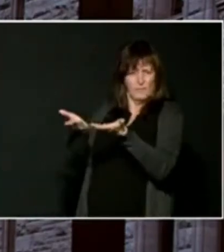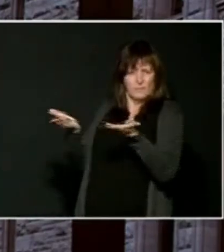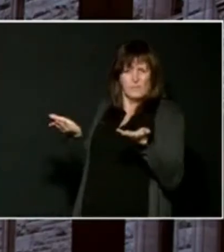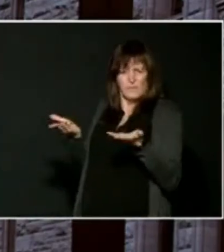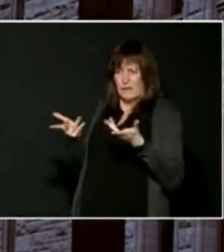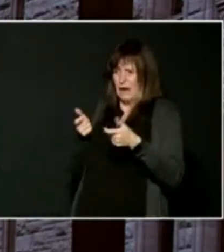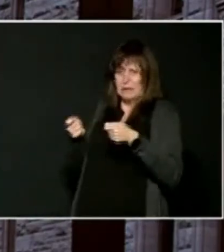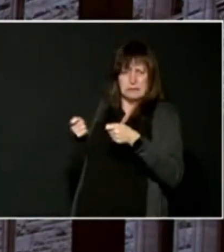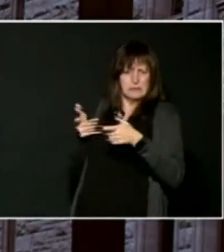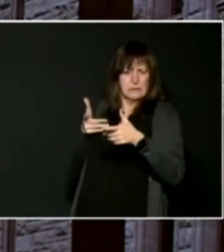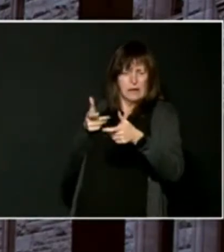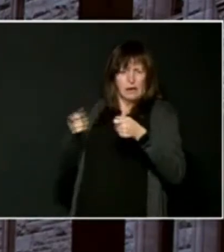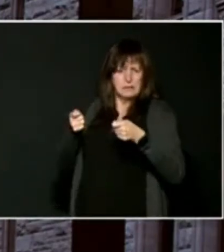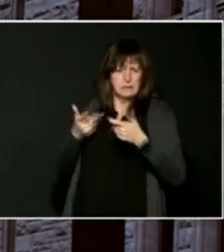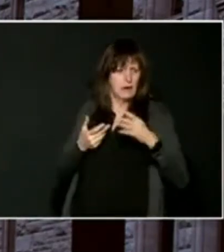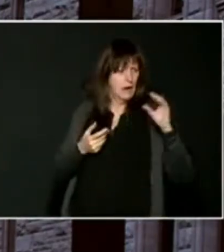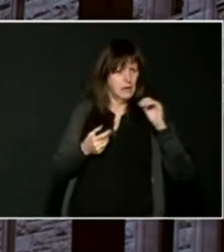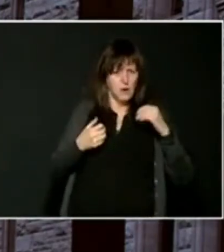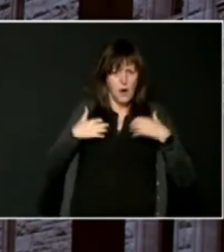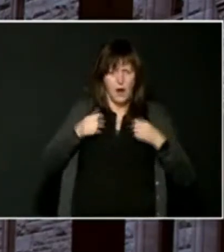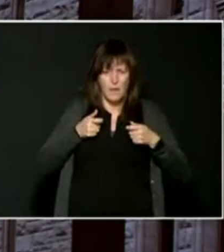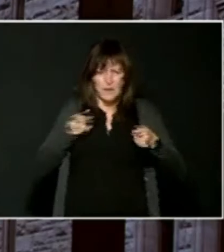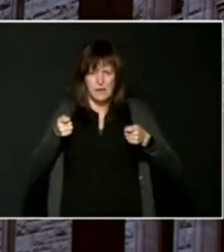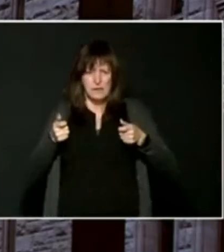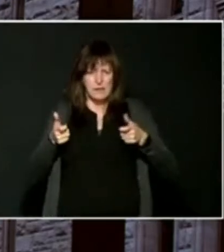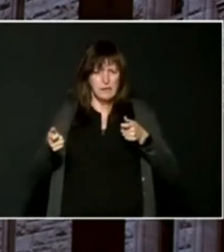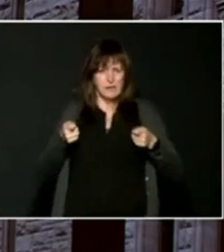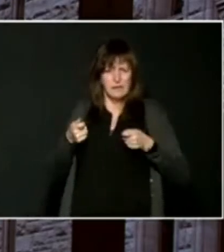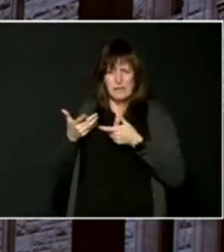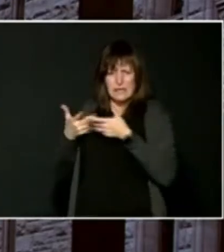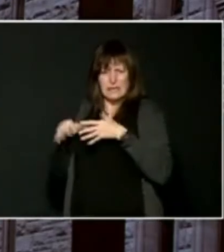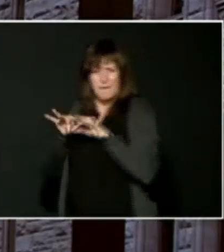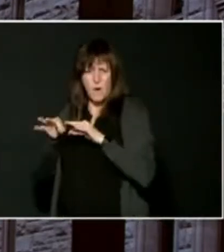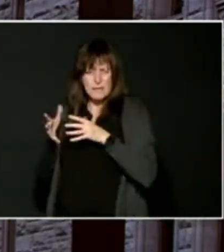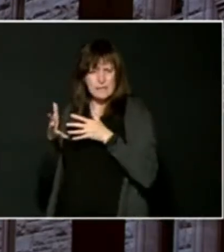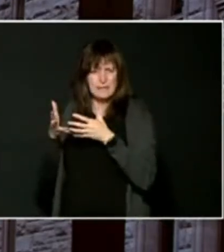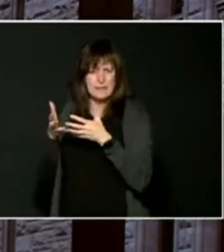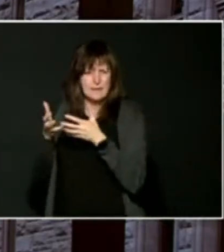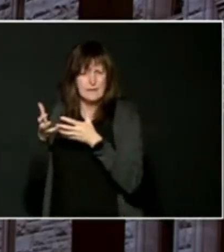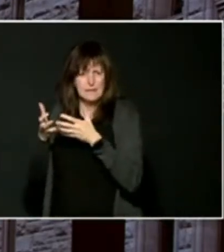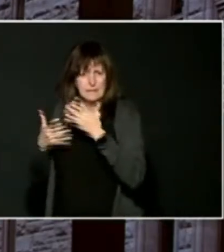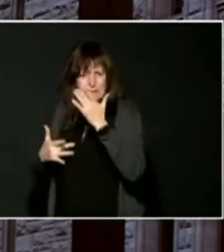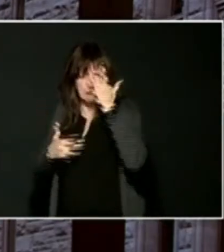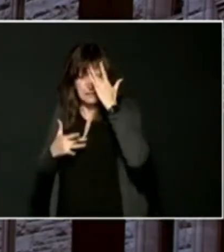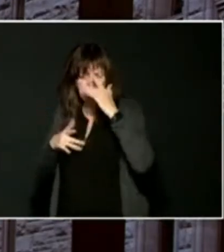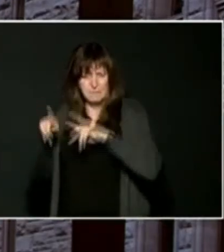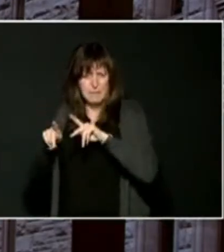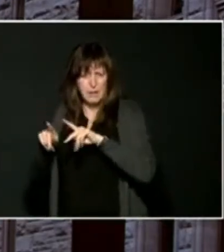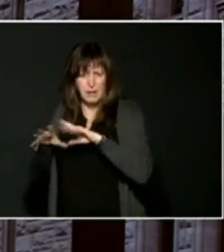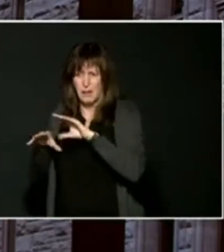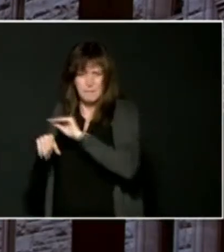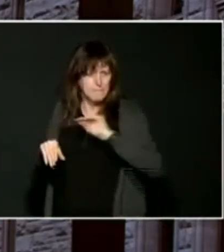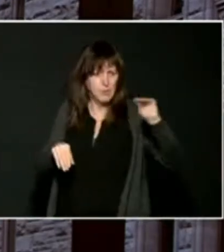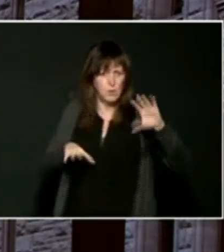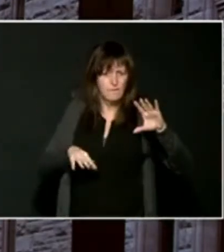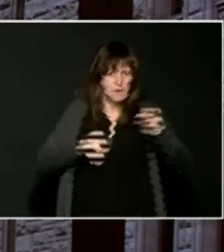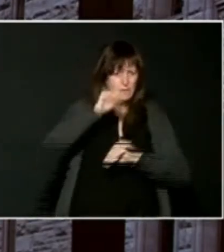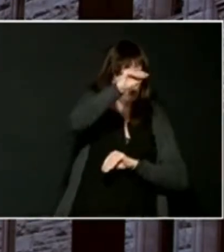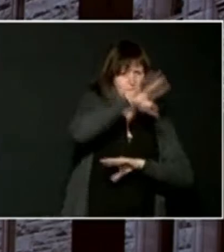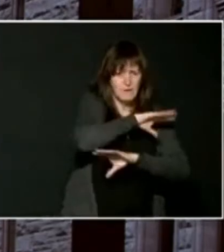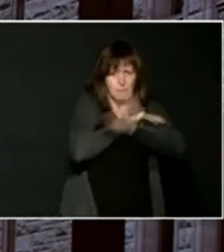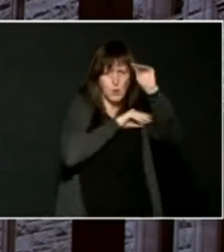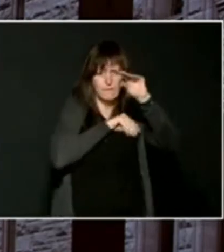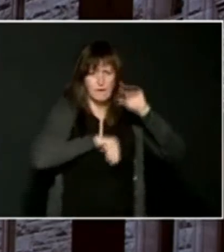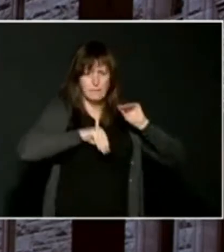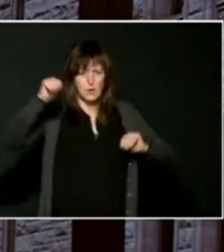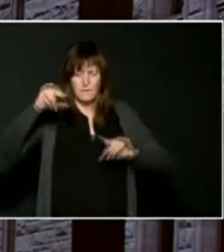Ontario Health with moving critical patients around to balance the load, because it doesn't happen equally throughout the province. But as we're seeing in